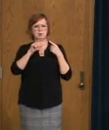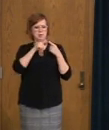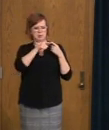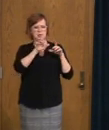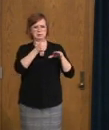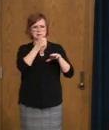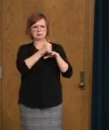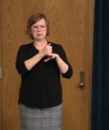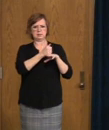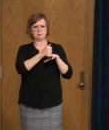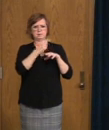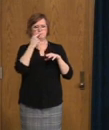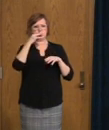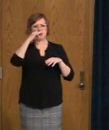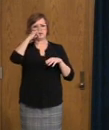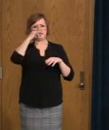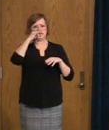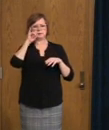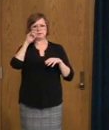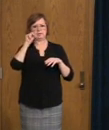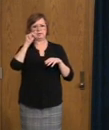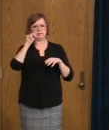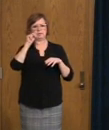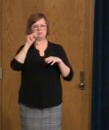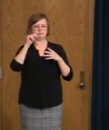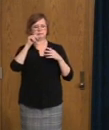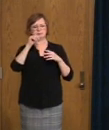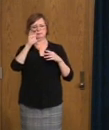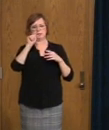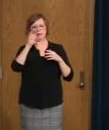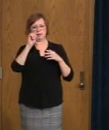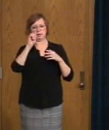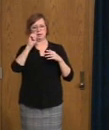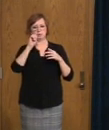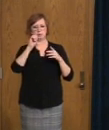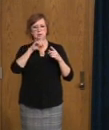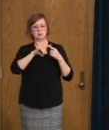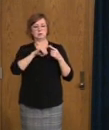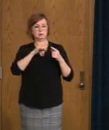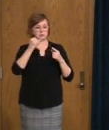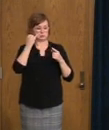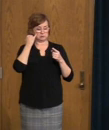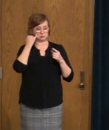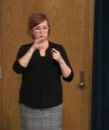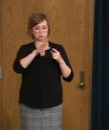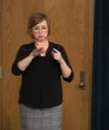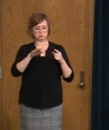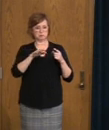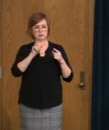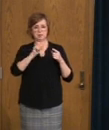for kids in care to be able to properly self-isolate when there isn't space.